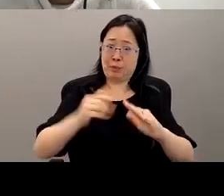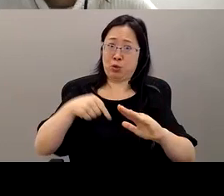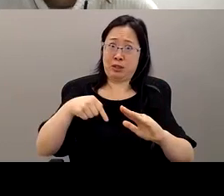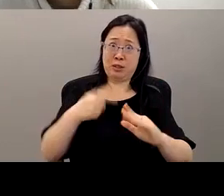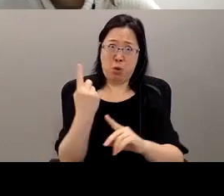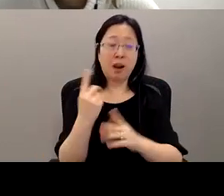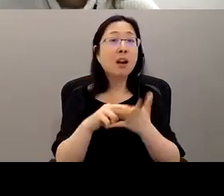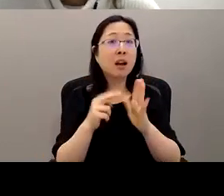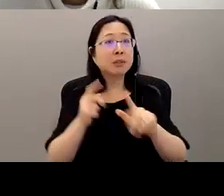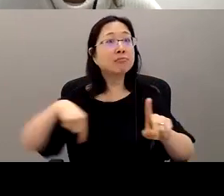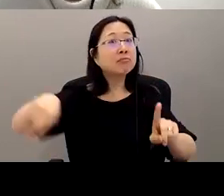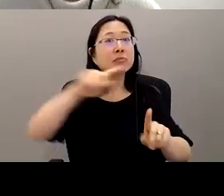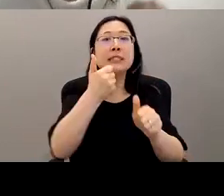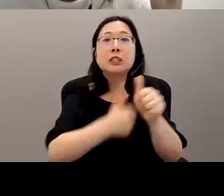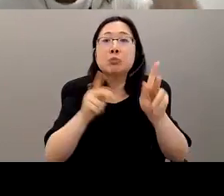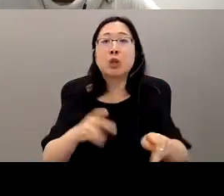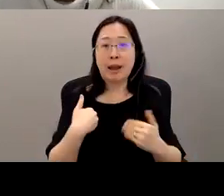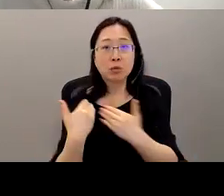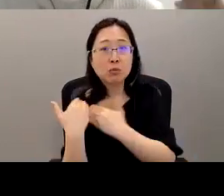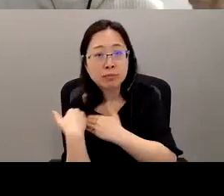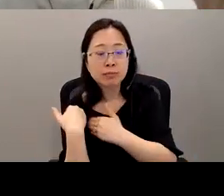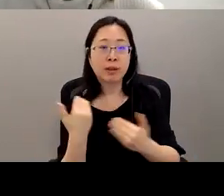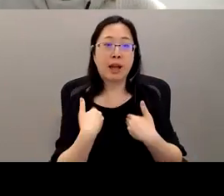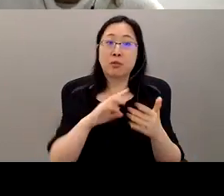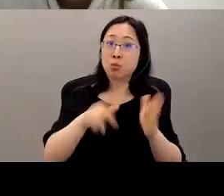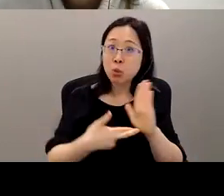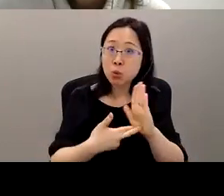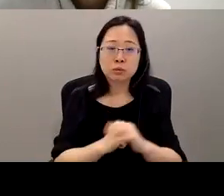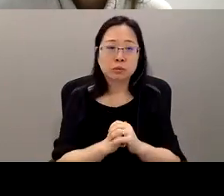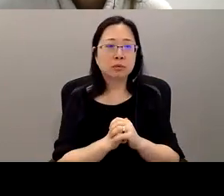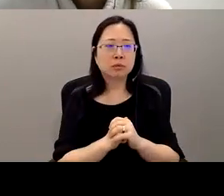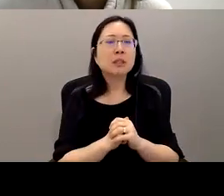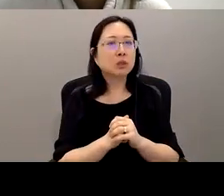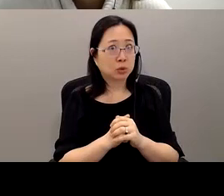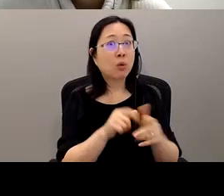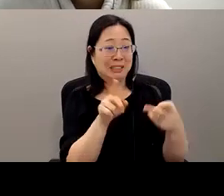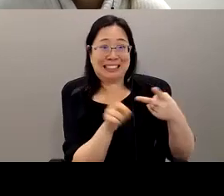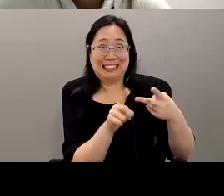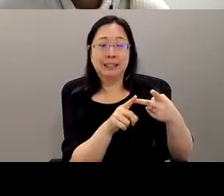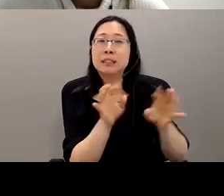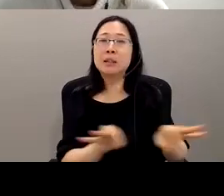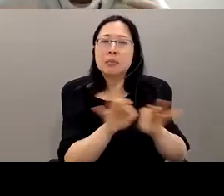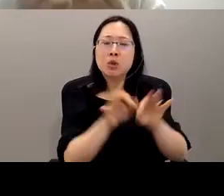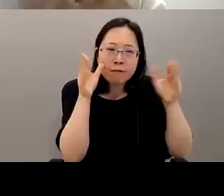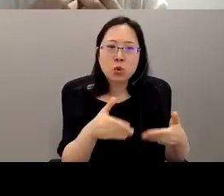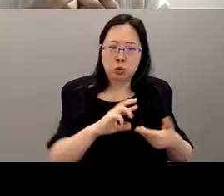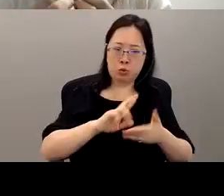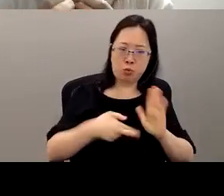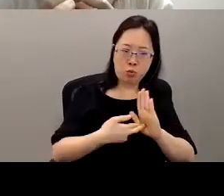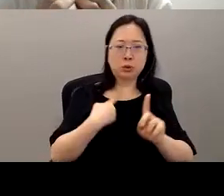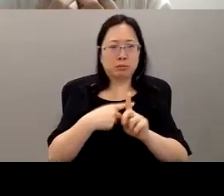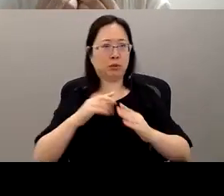have responsibilities. So we look at what are our responsibilities in our community. So that can be in very